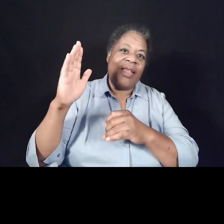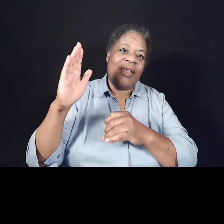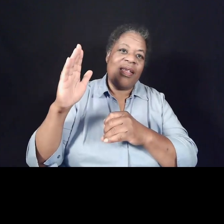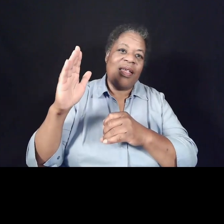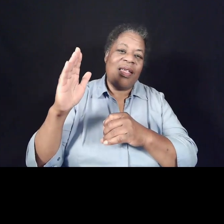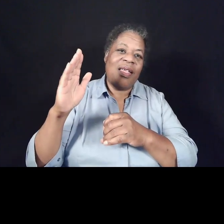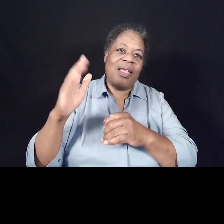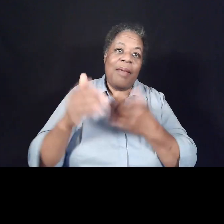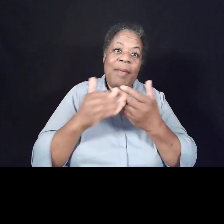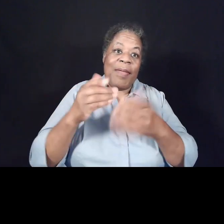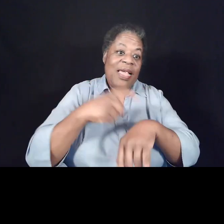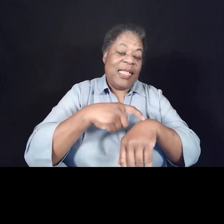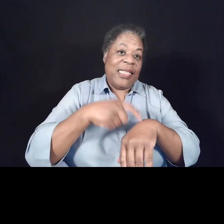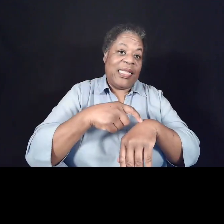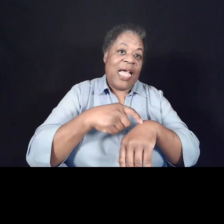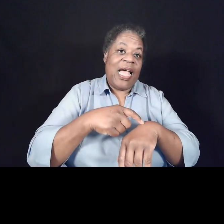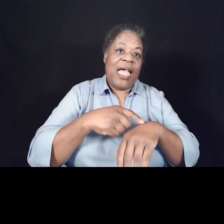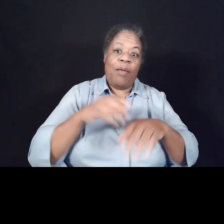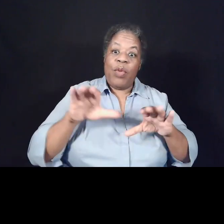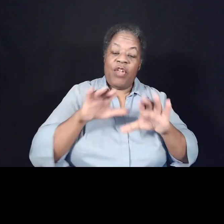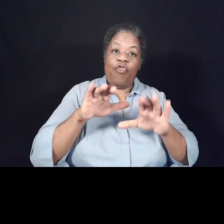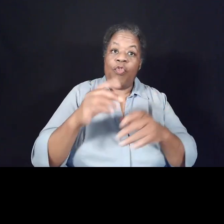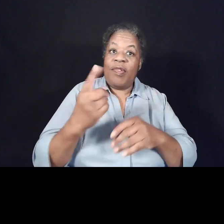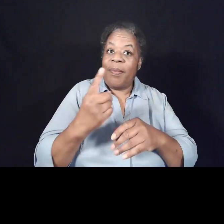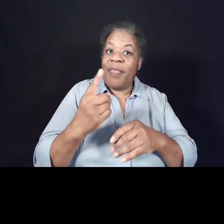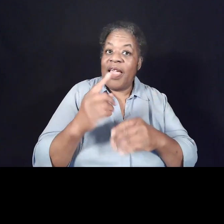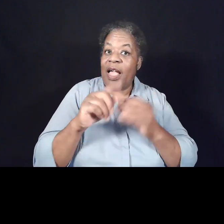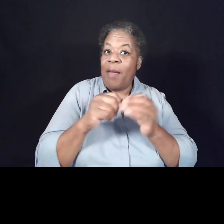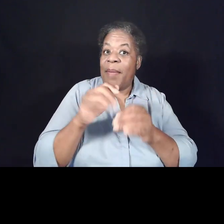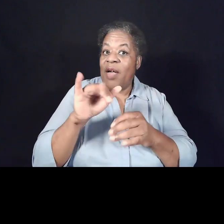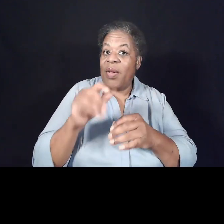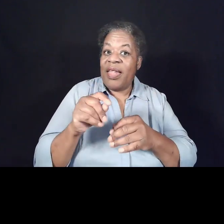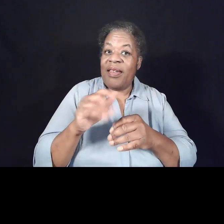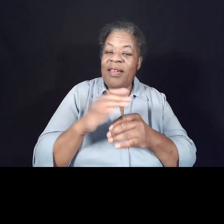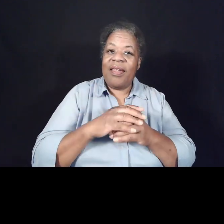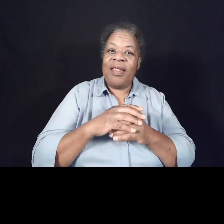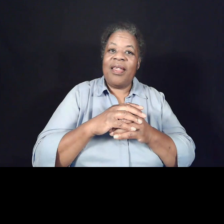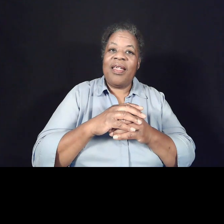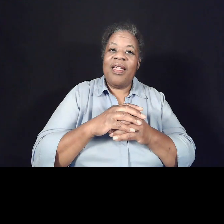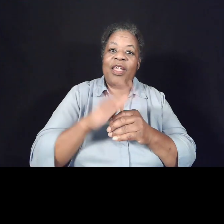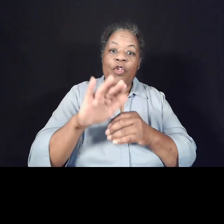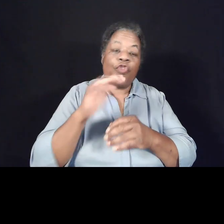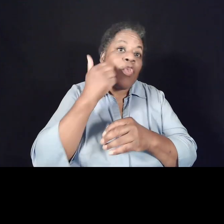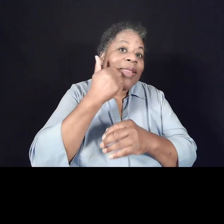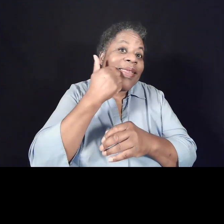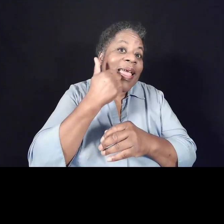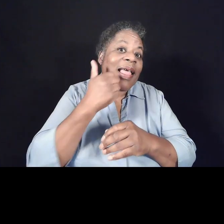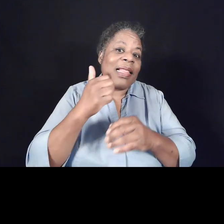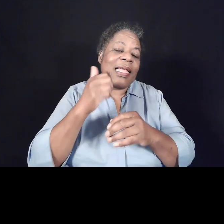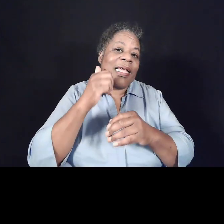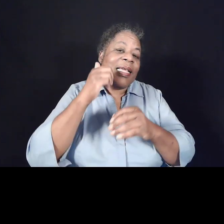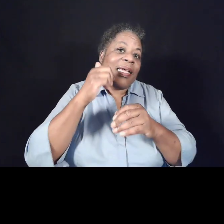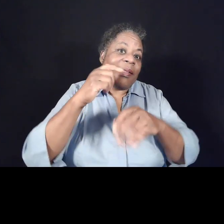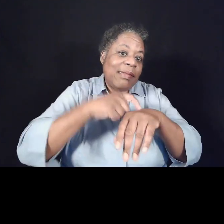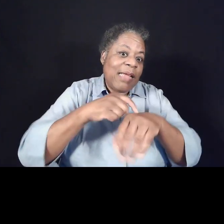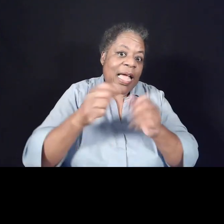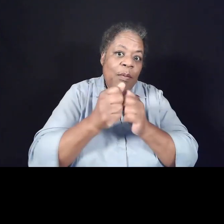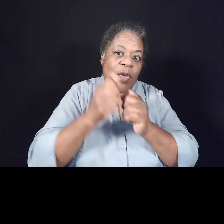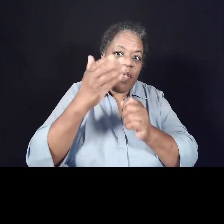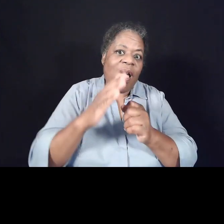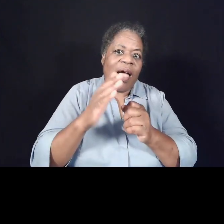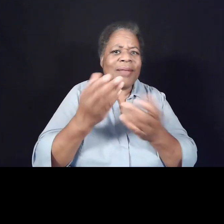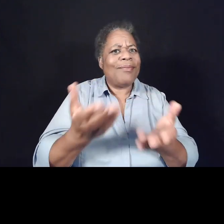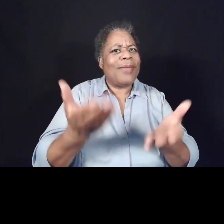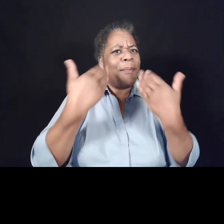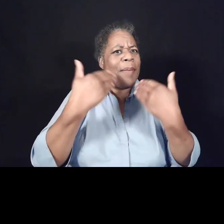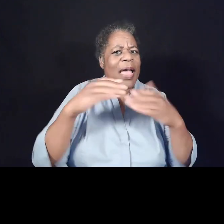Maybe it's time we do something about that. Maybe it's time to reclaim your daily time with God. Maybe it's time to